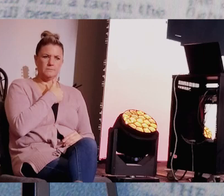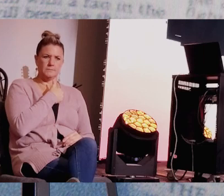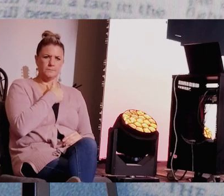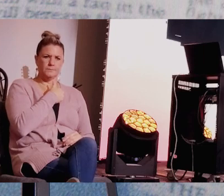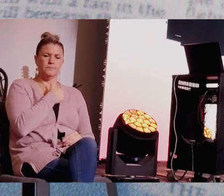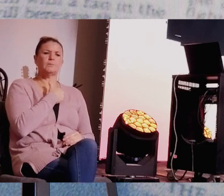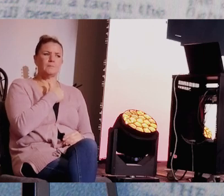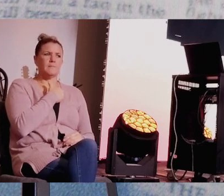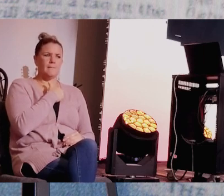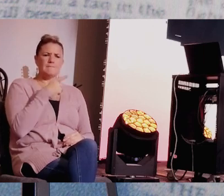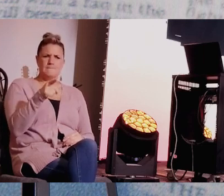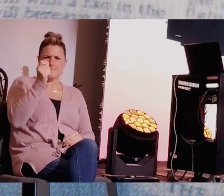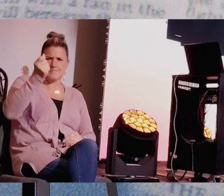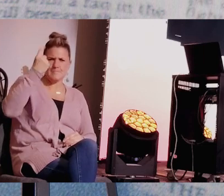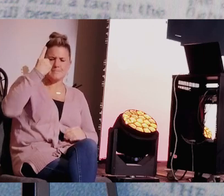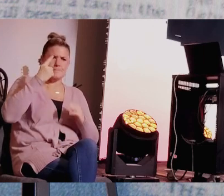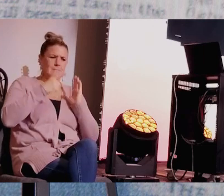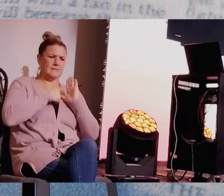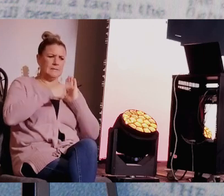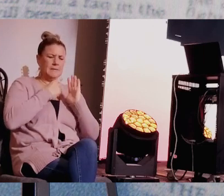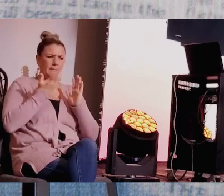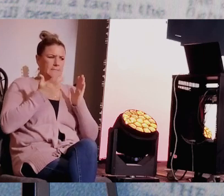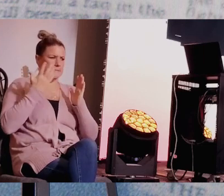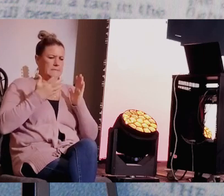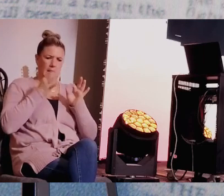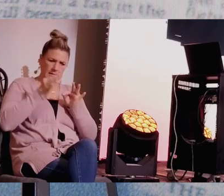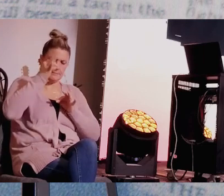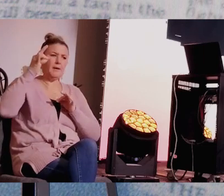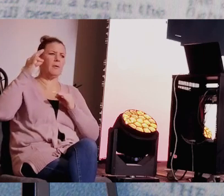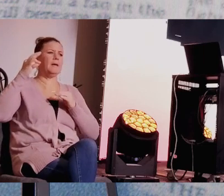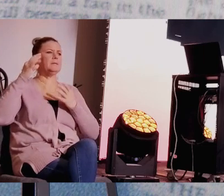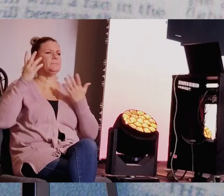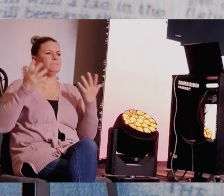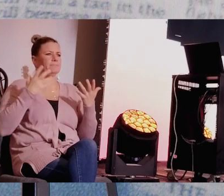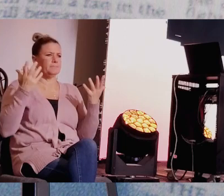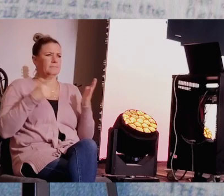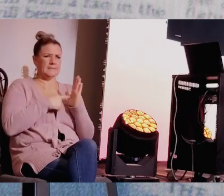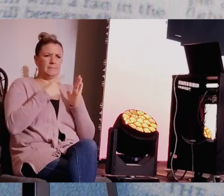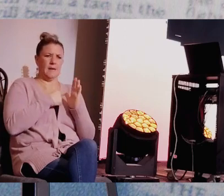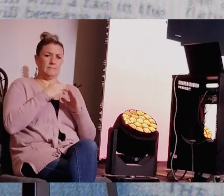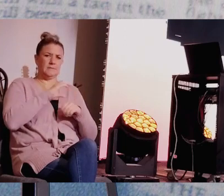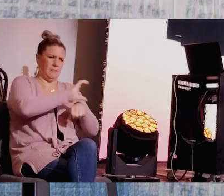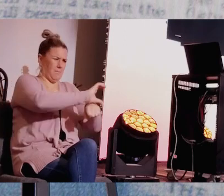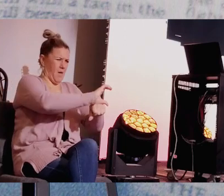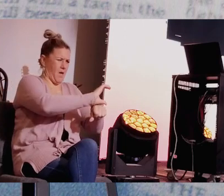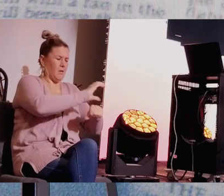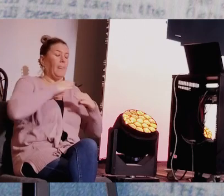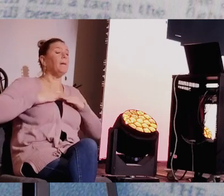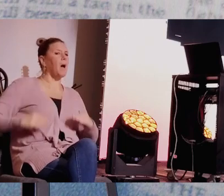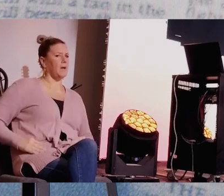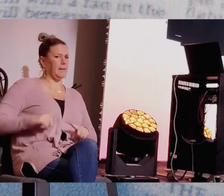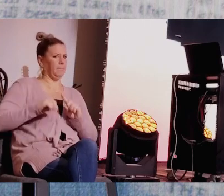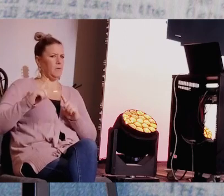Now, we understand sometimes the spirits, we understand, you know, sometimes the body, but we don't always understand